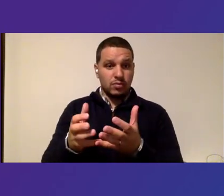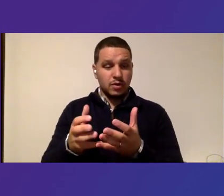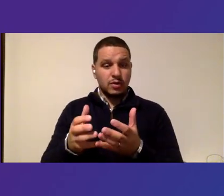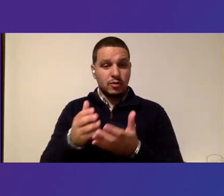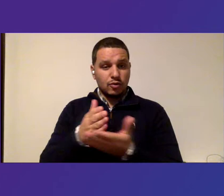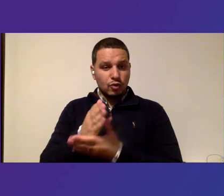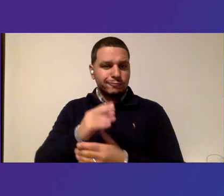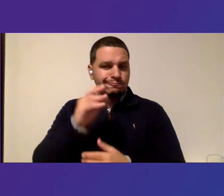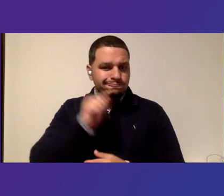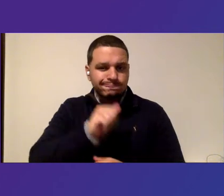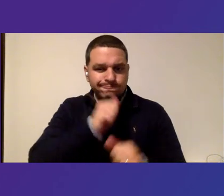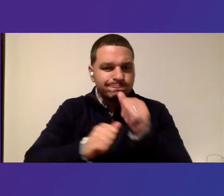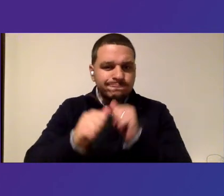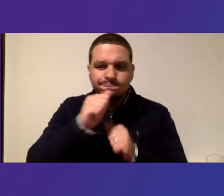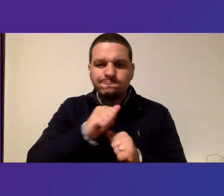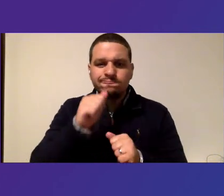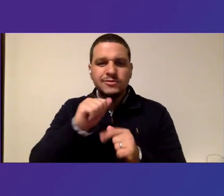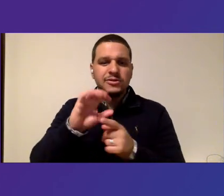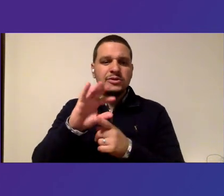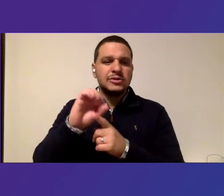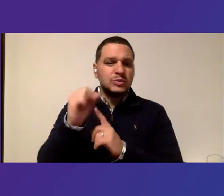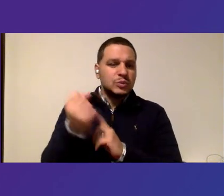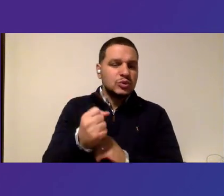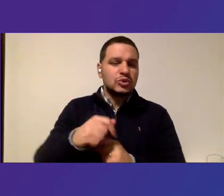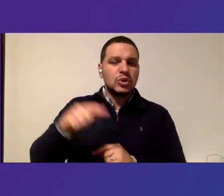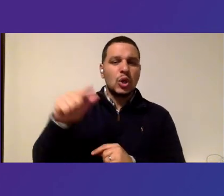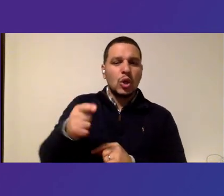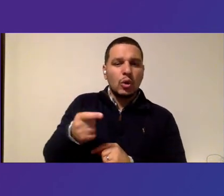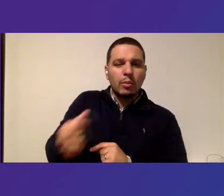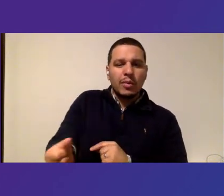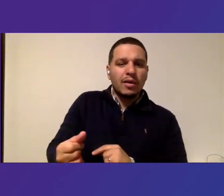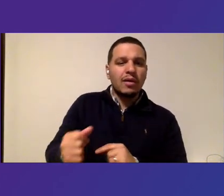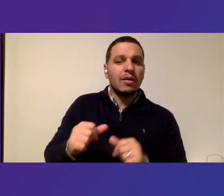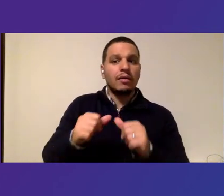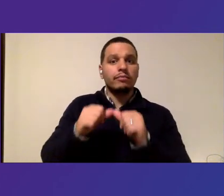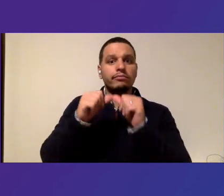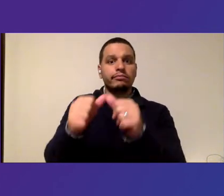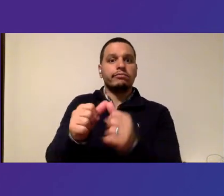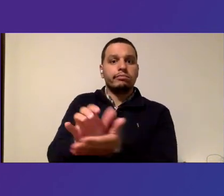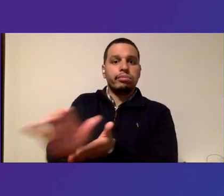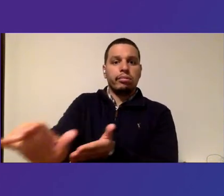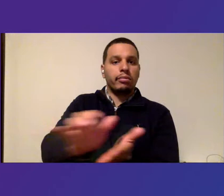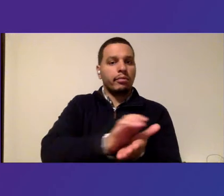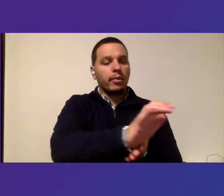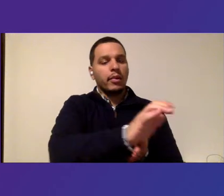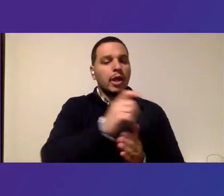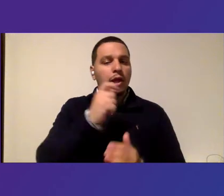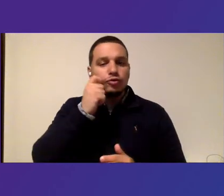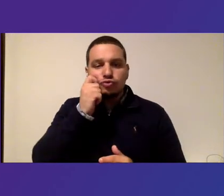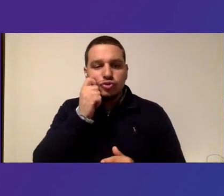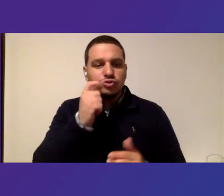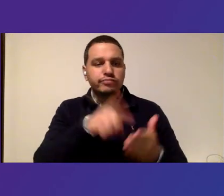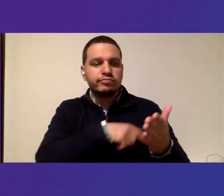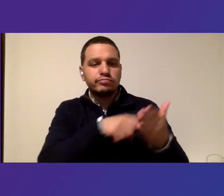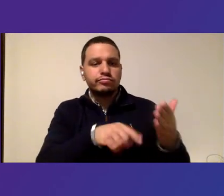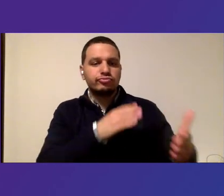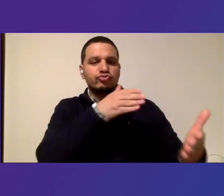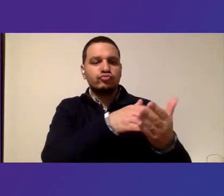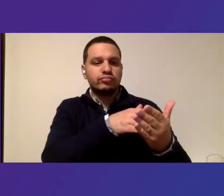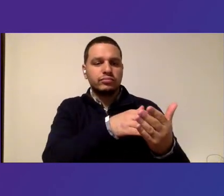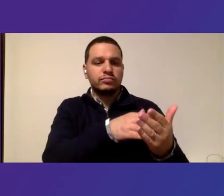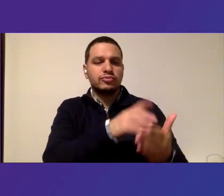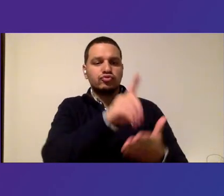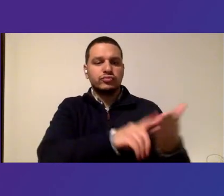harsh conditions, low wages, continuous displacement, and racial and ethnic discrimination, and continue